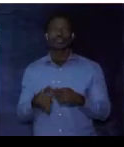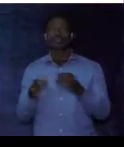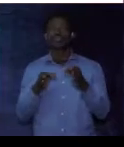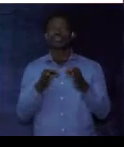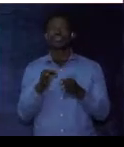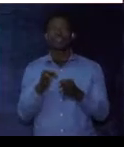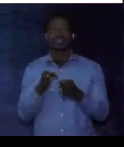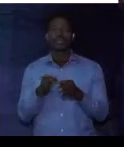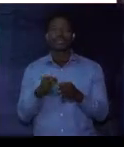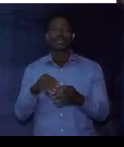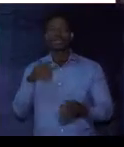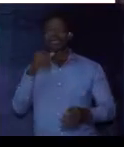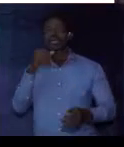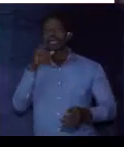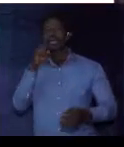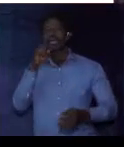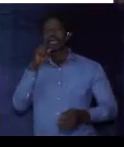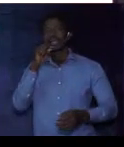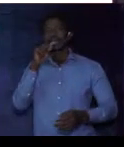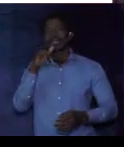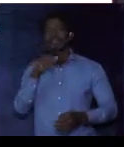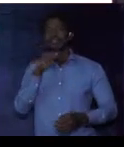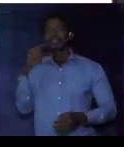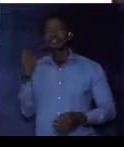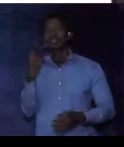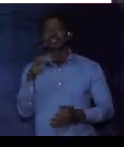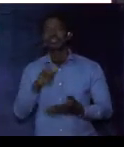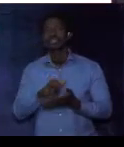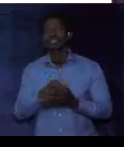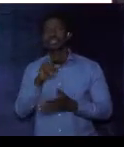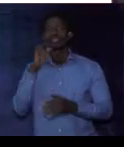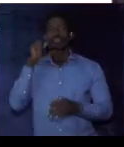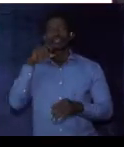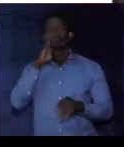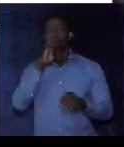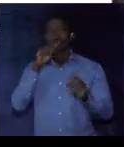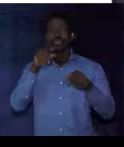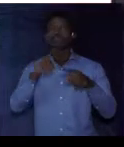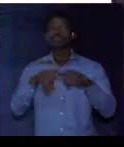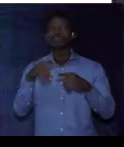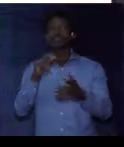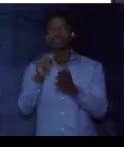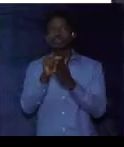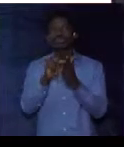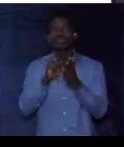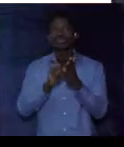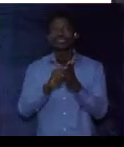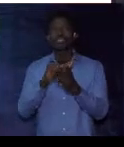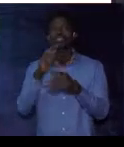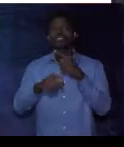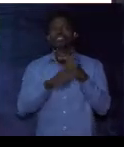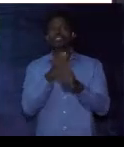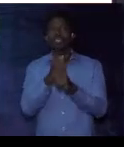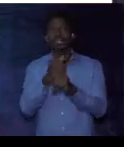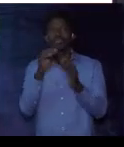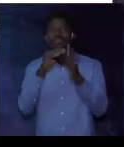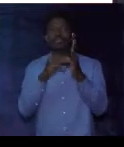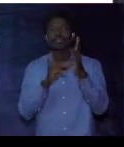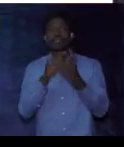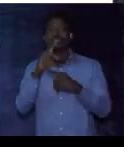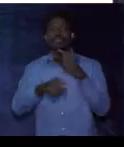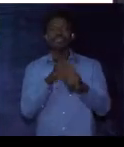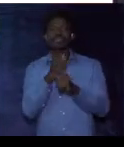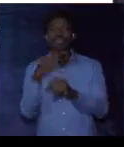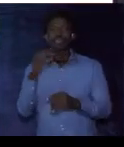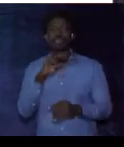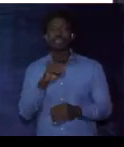to define essay. Not only that, you should be able to state types of essay and their